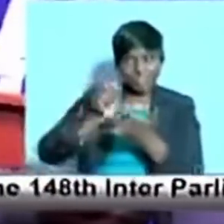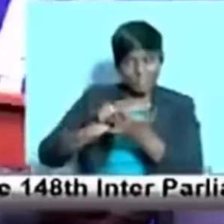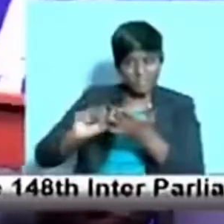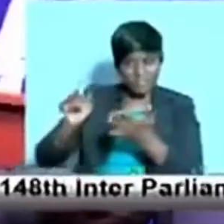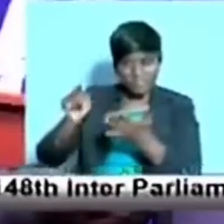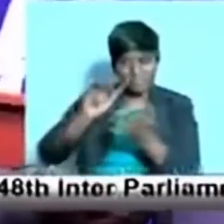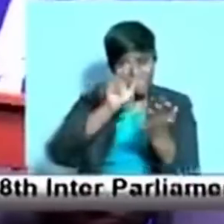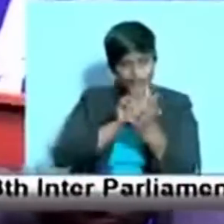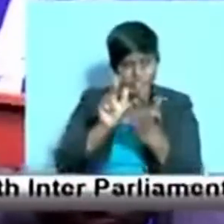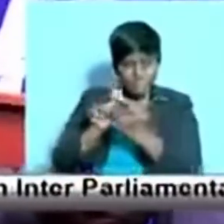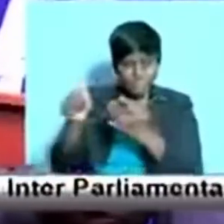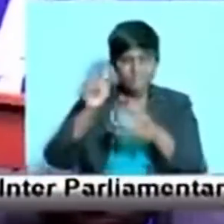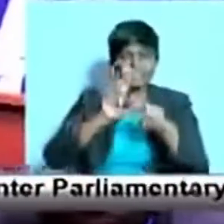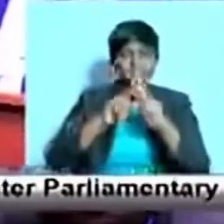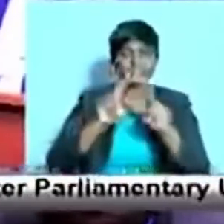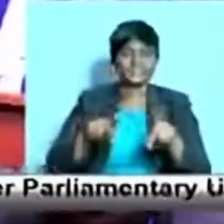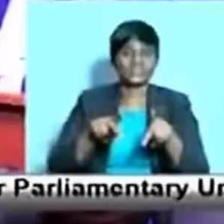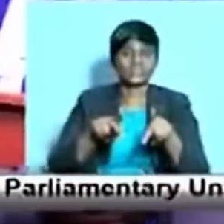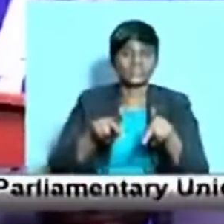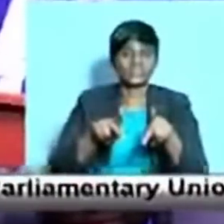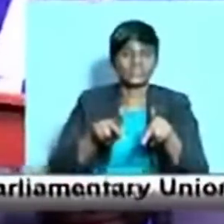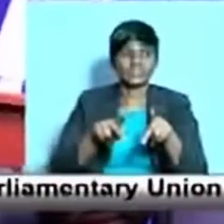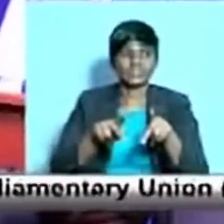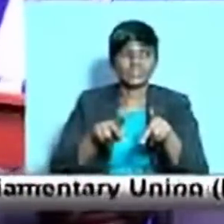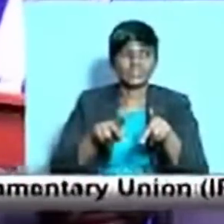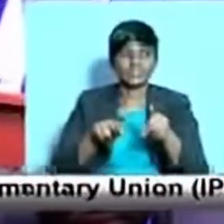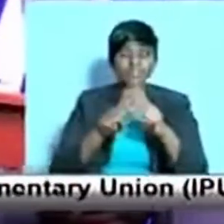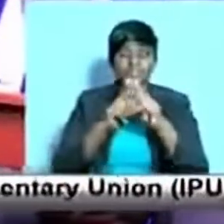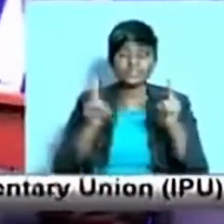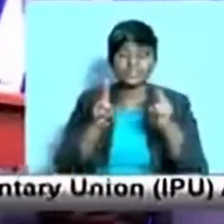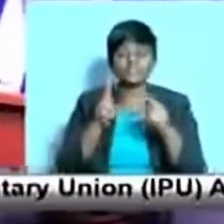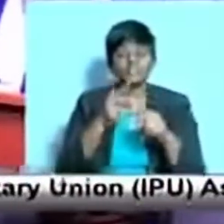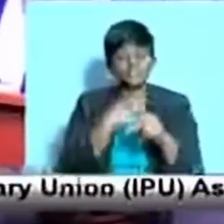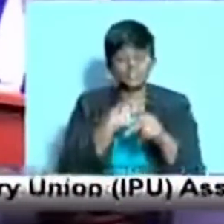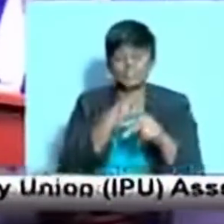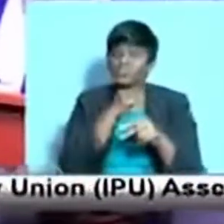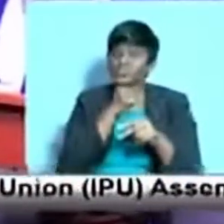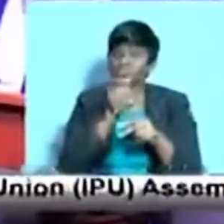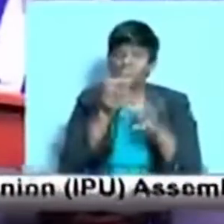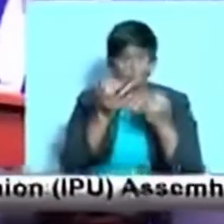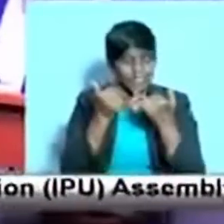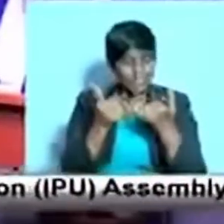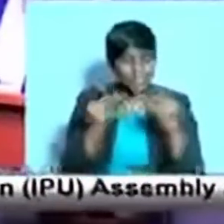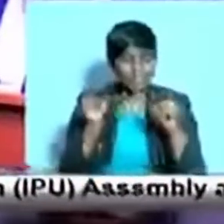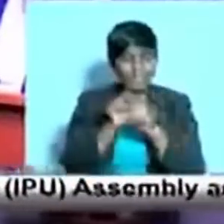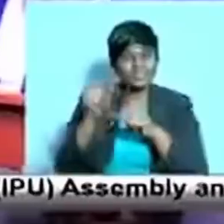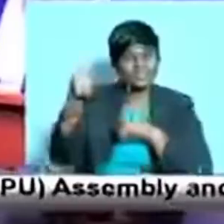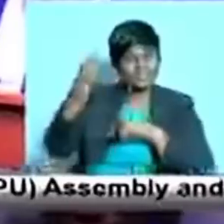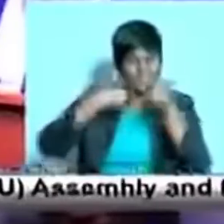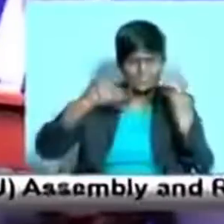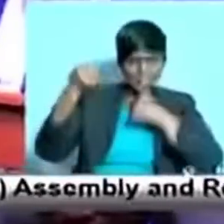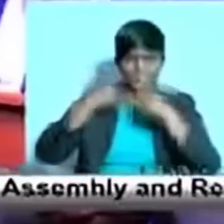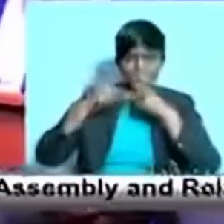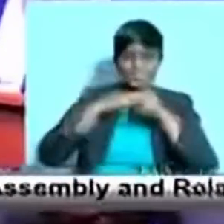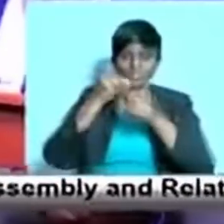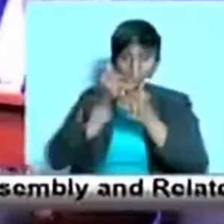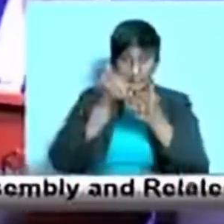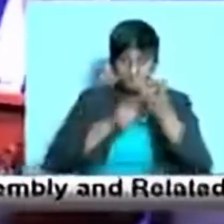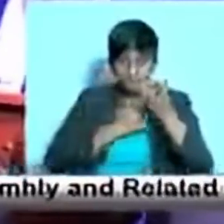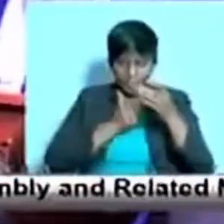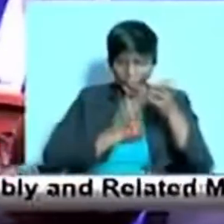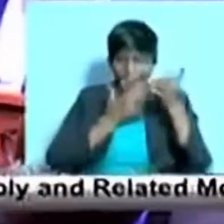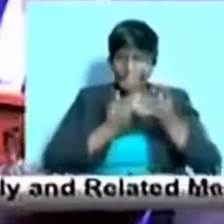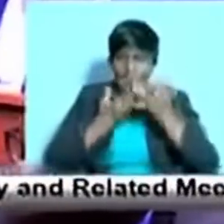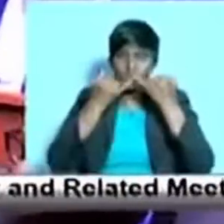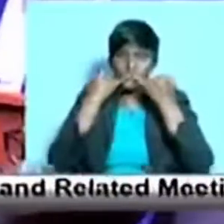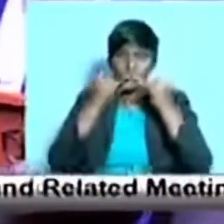been signed by the chairman, very close friend of mine. So I don't want to be accused. All I'm saying is this is the